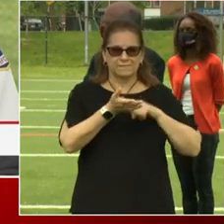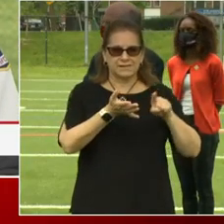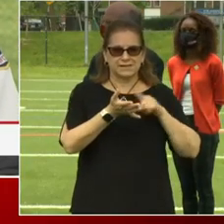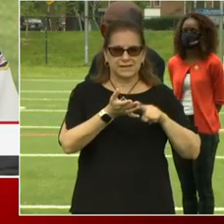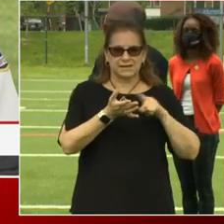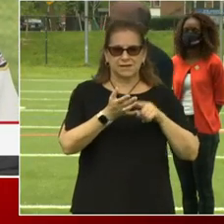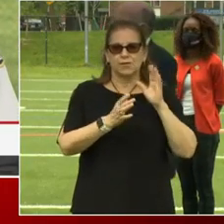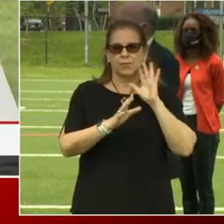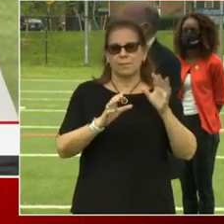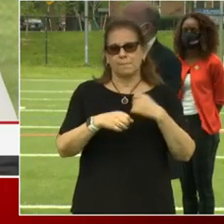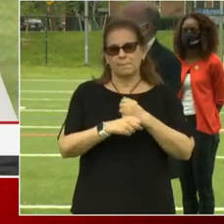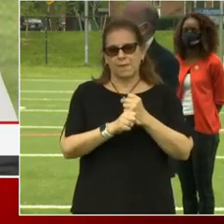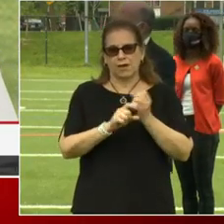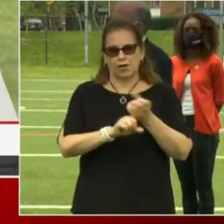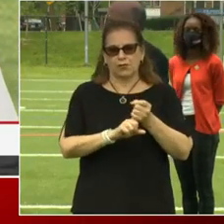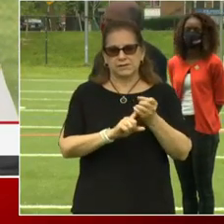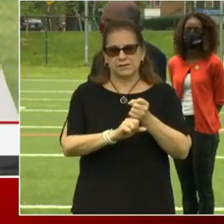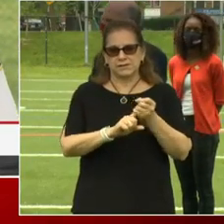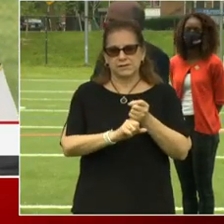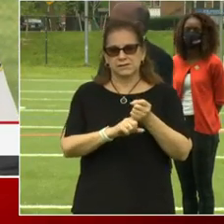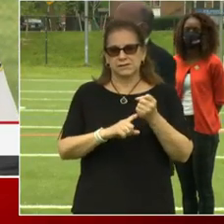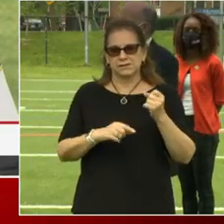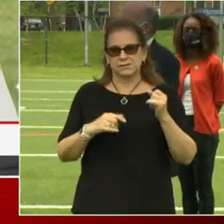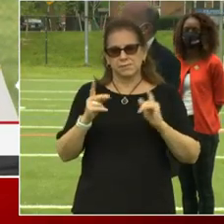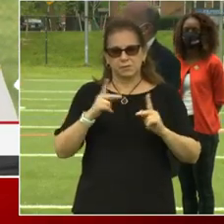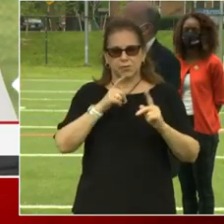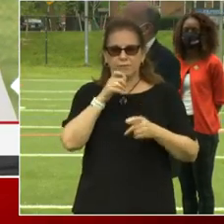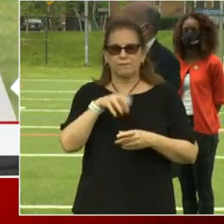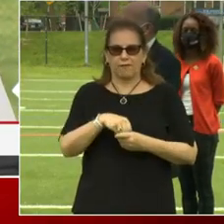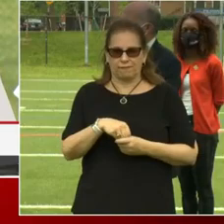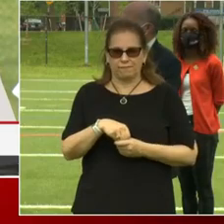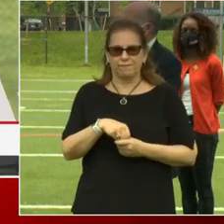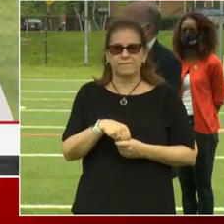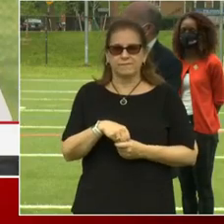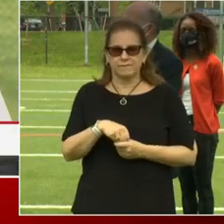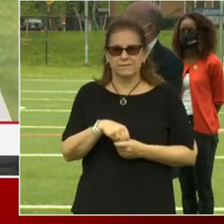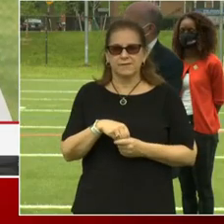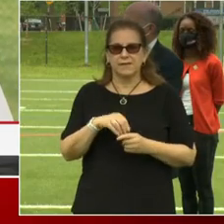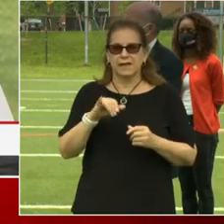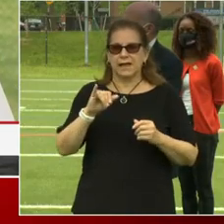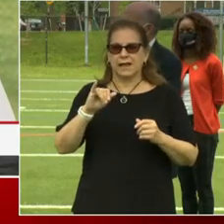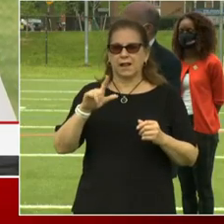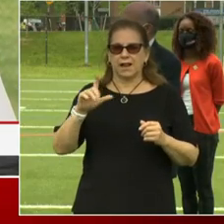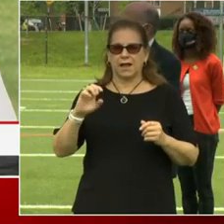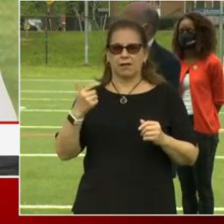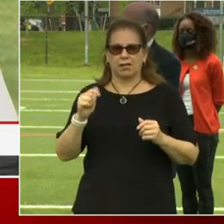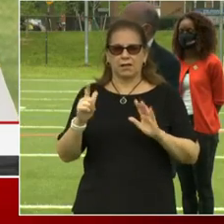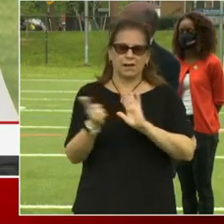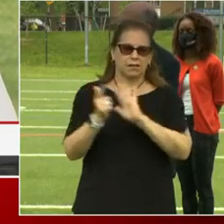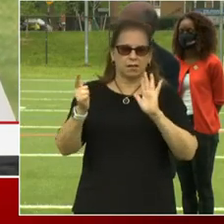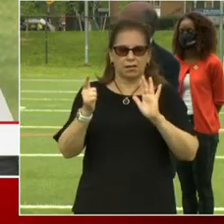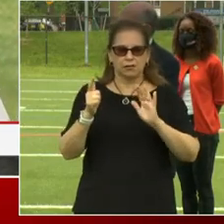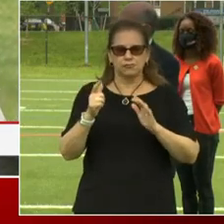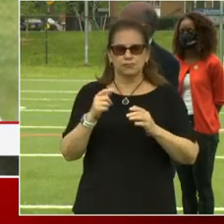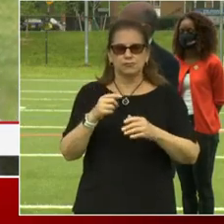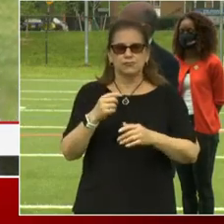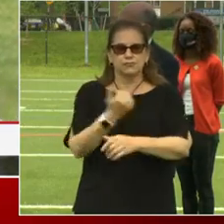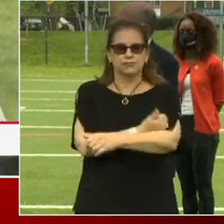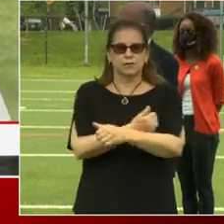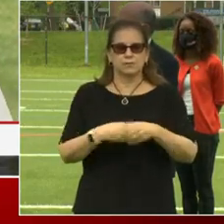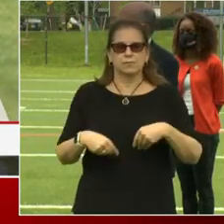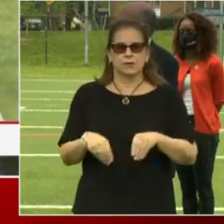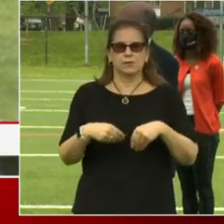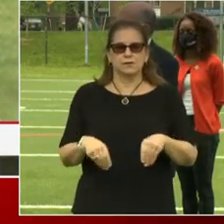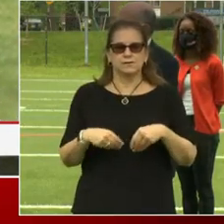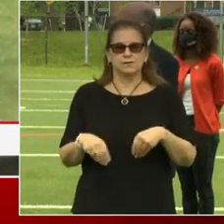arrests, for those that are engaging in the illegal drug activity, I think the important piece for us to do is to then follow those